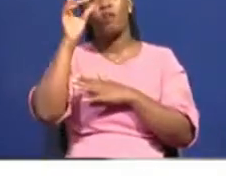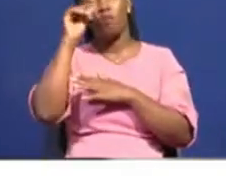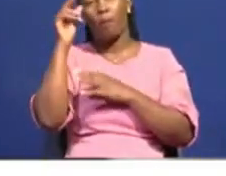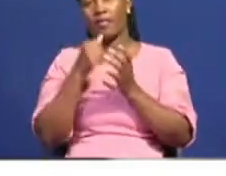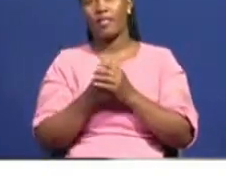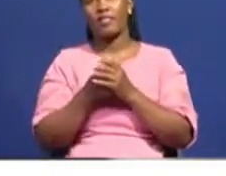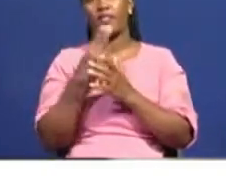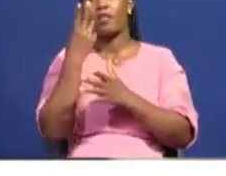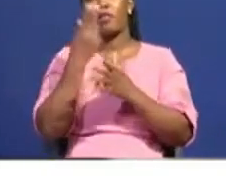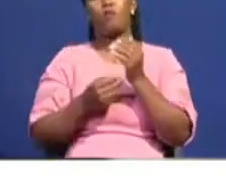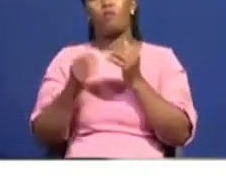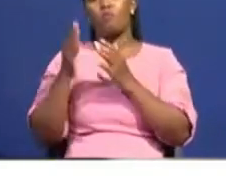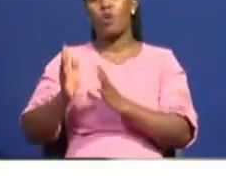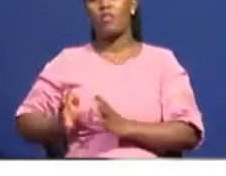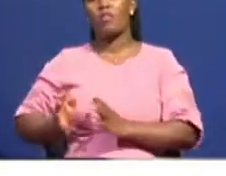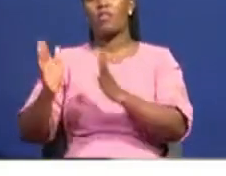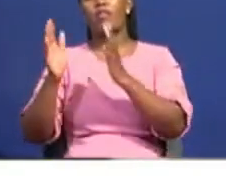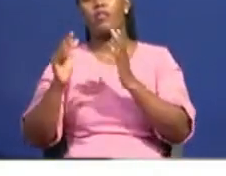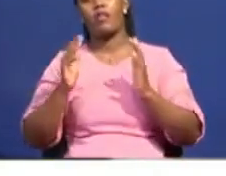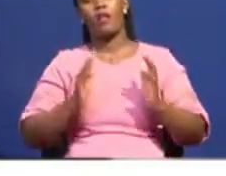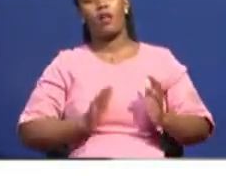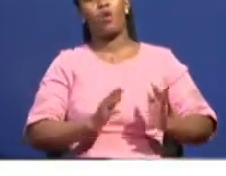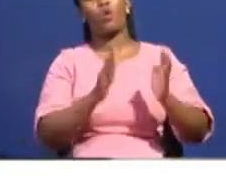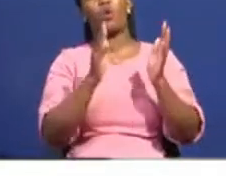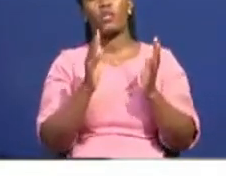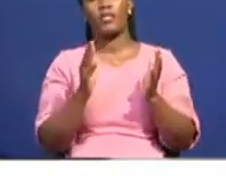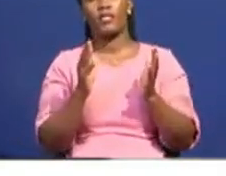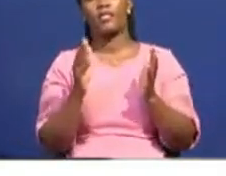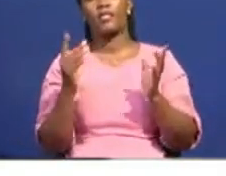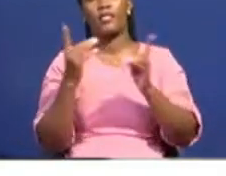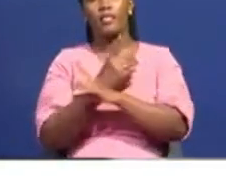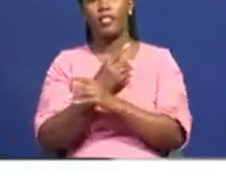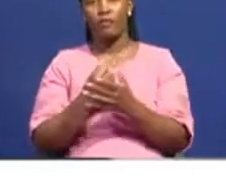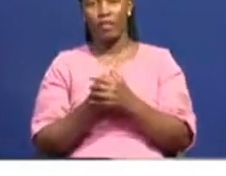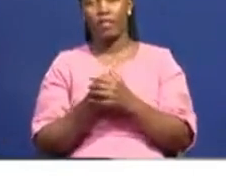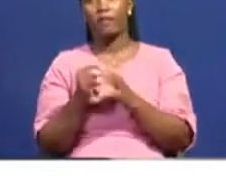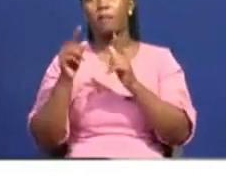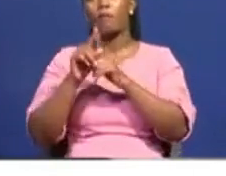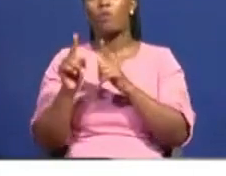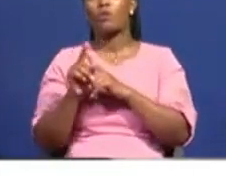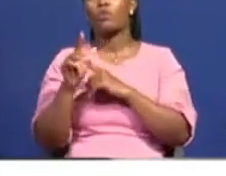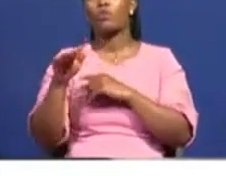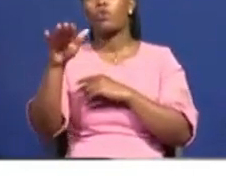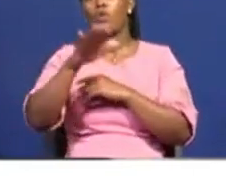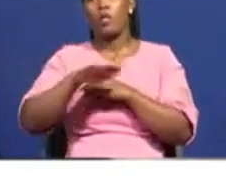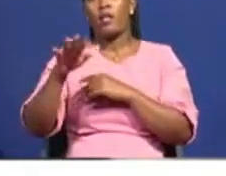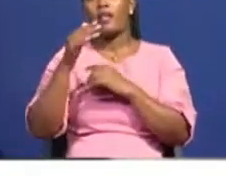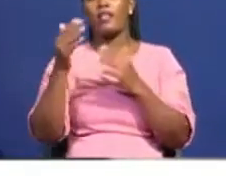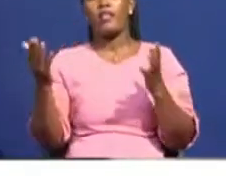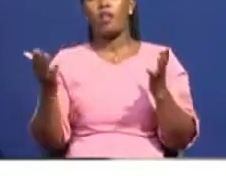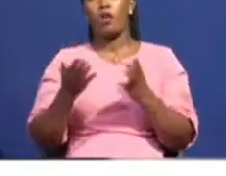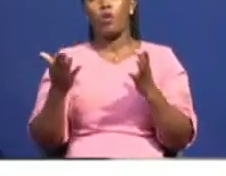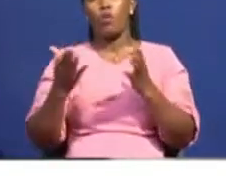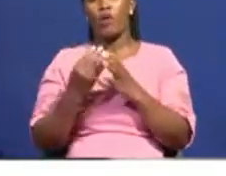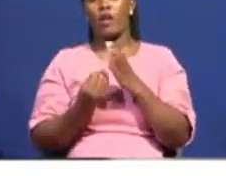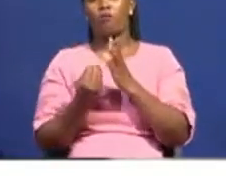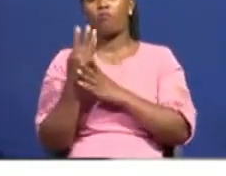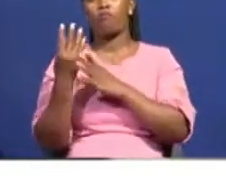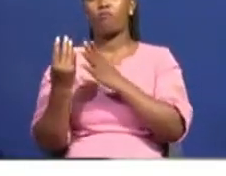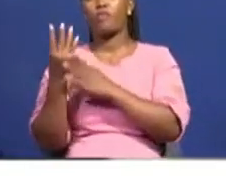road have white flowers. And that area where that vegetation is growing,